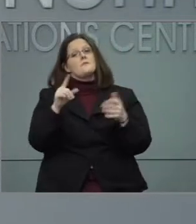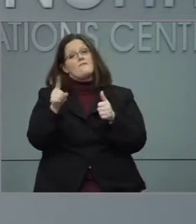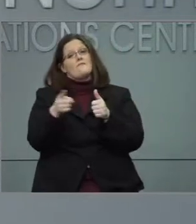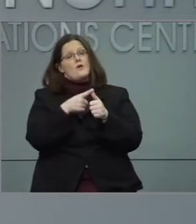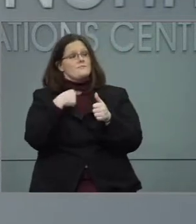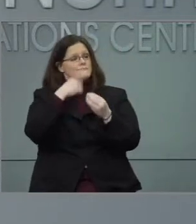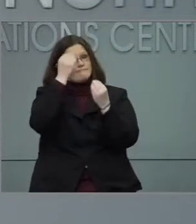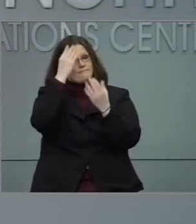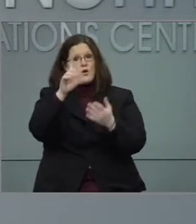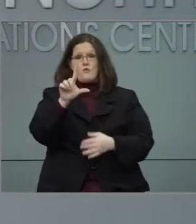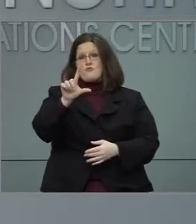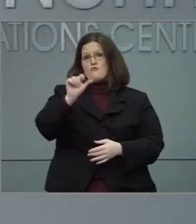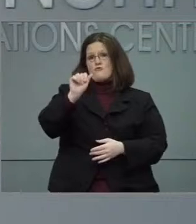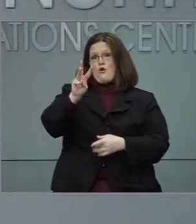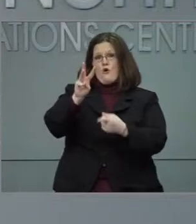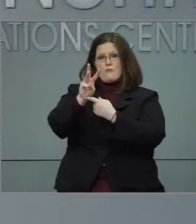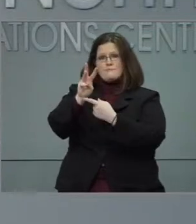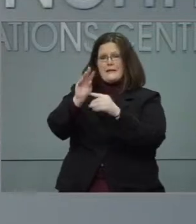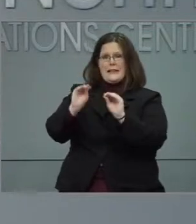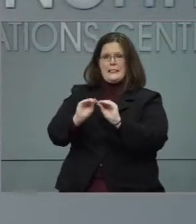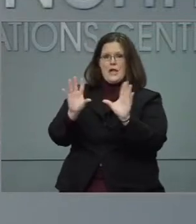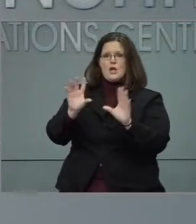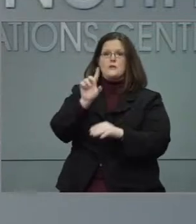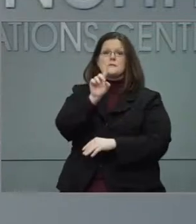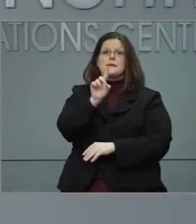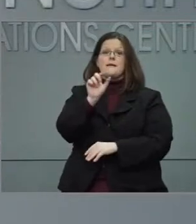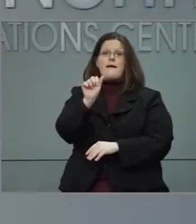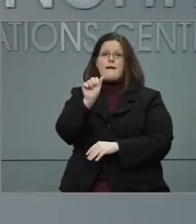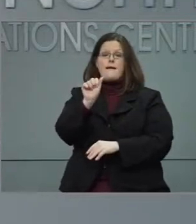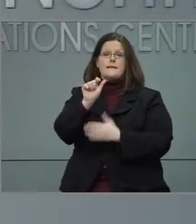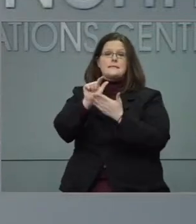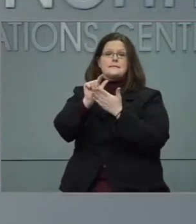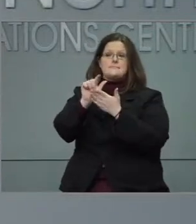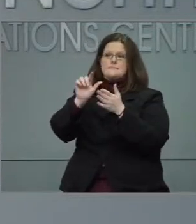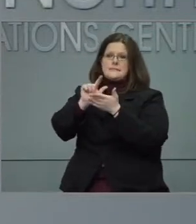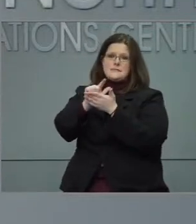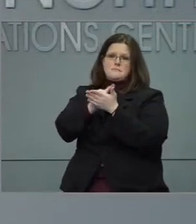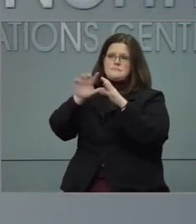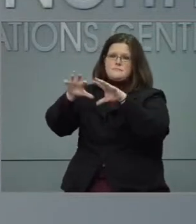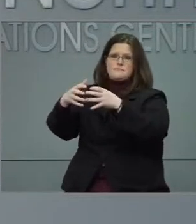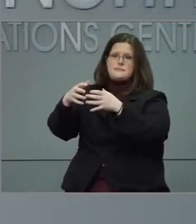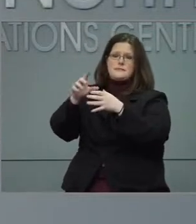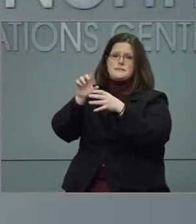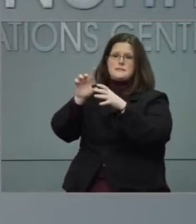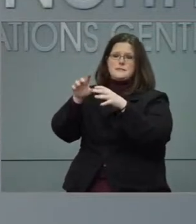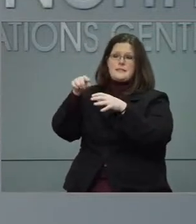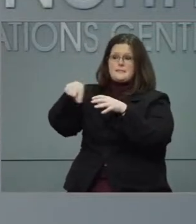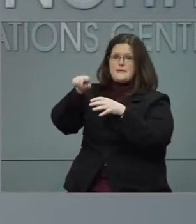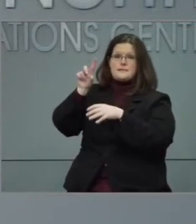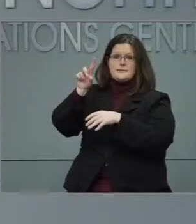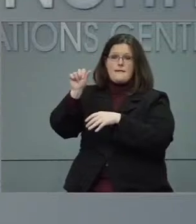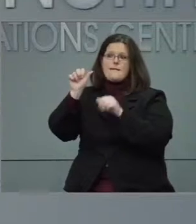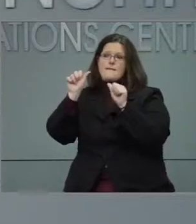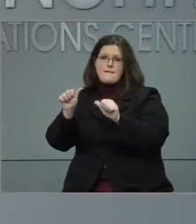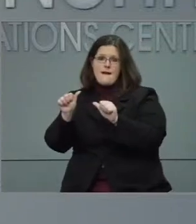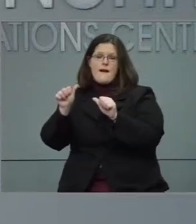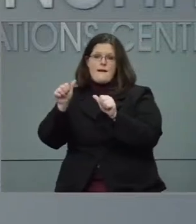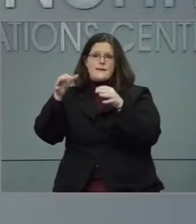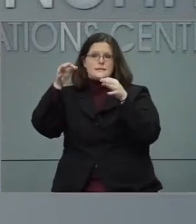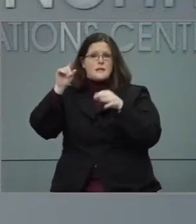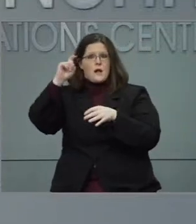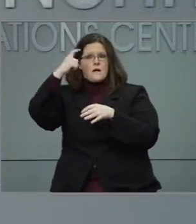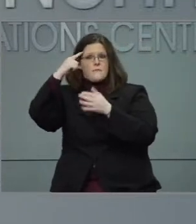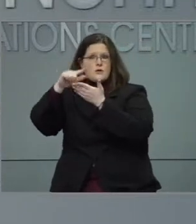now is clear that the district attorney has the authority to decide whether he wants to keep